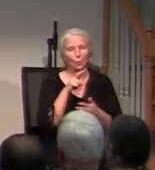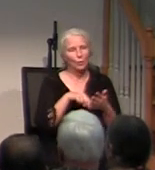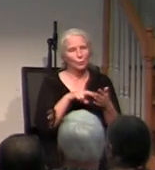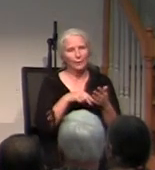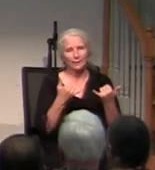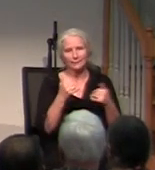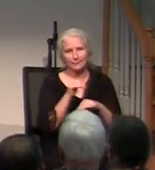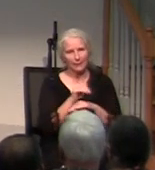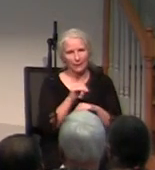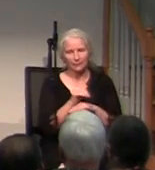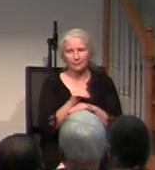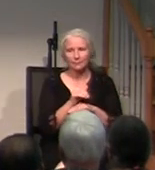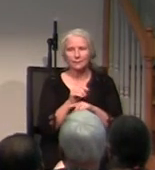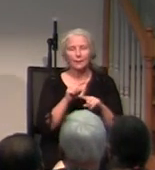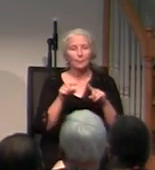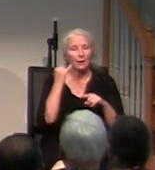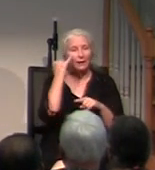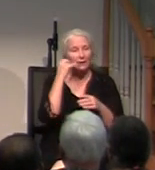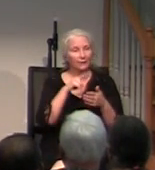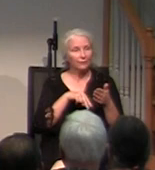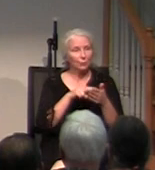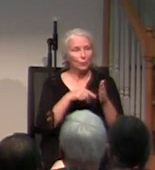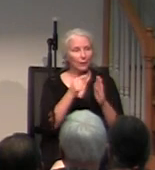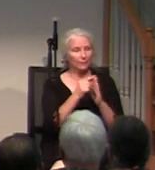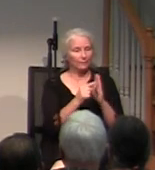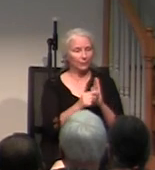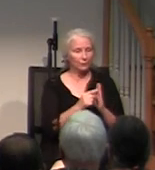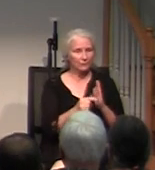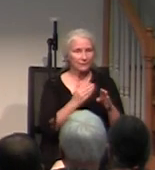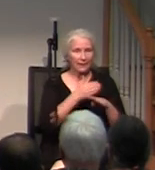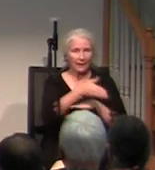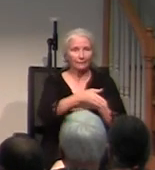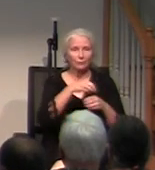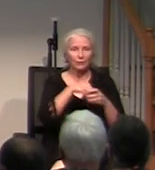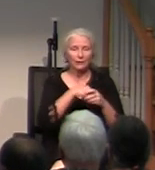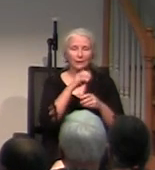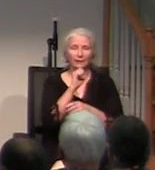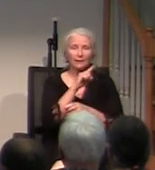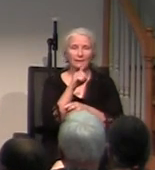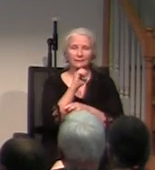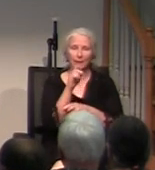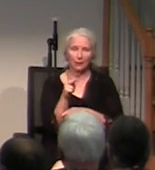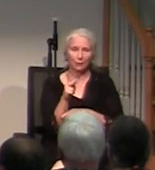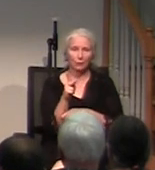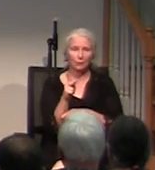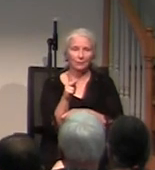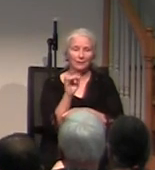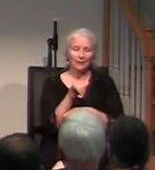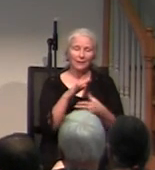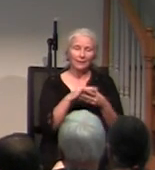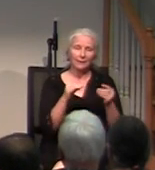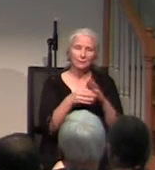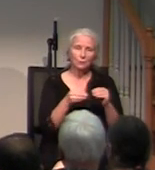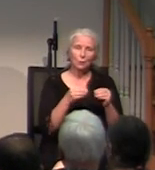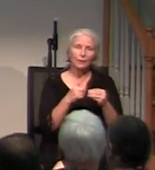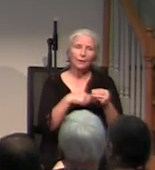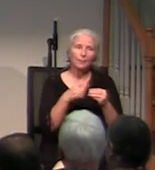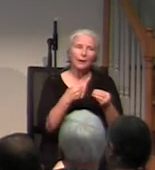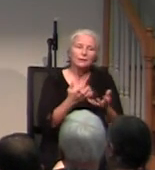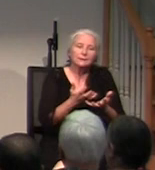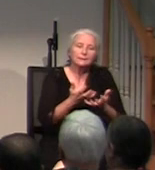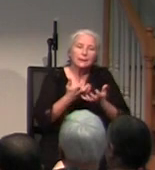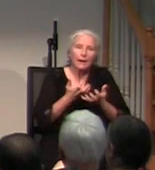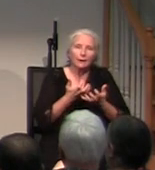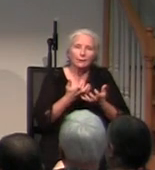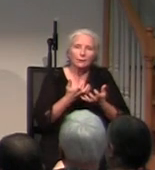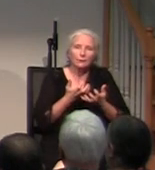like I said, but if you read the verses that follow in Ezekiel, It's a story of desire by